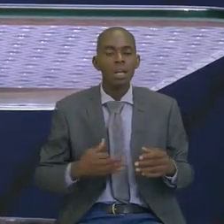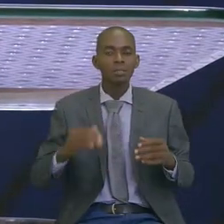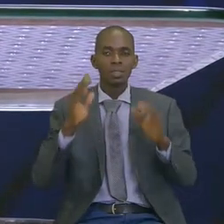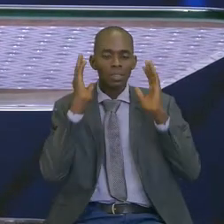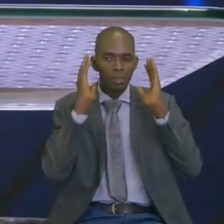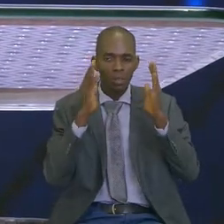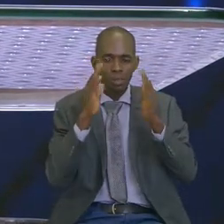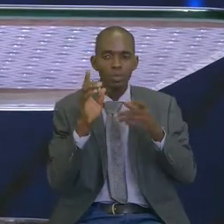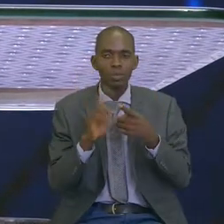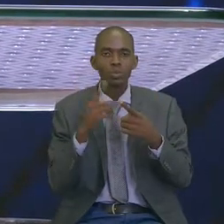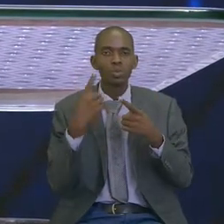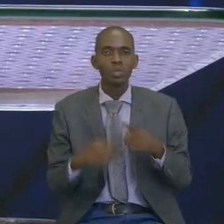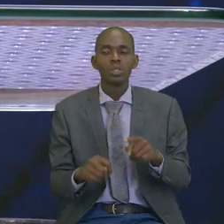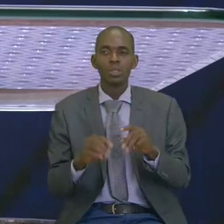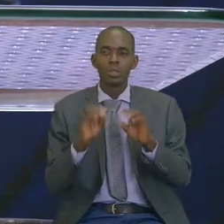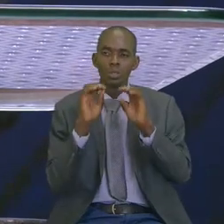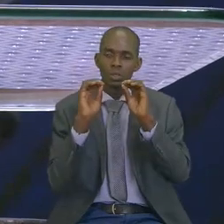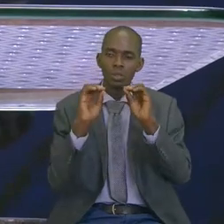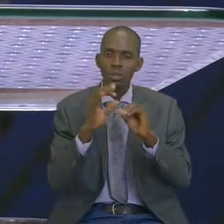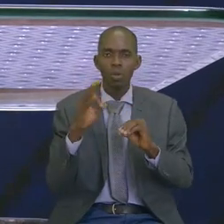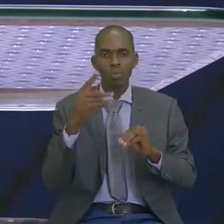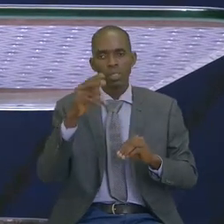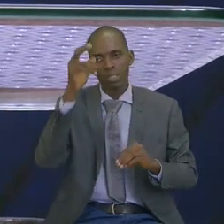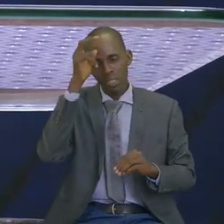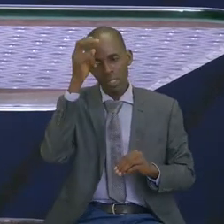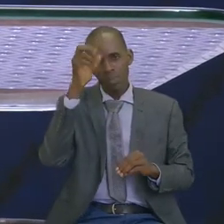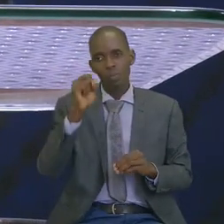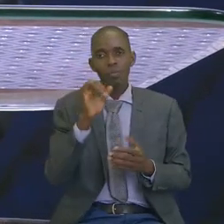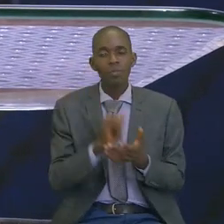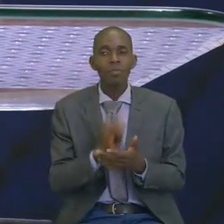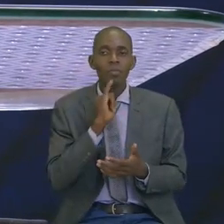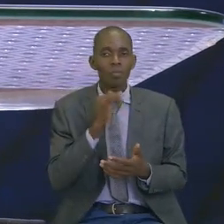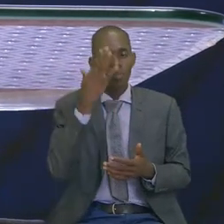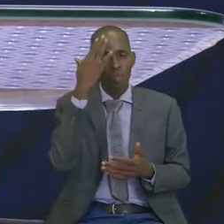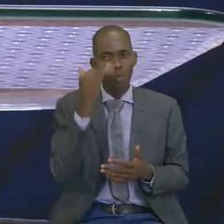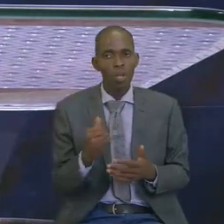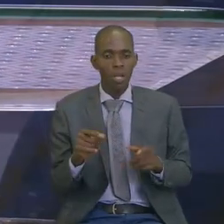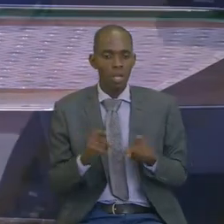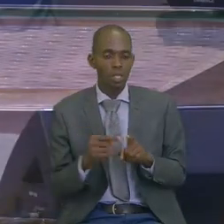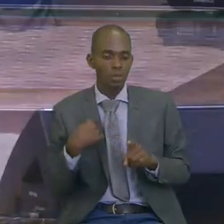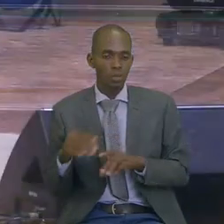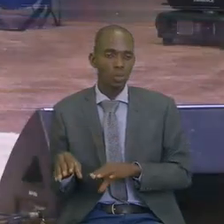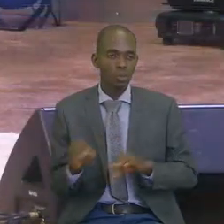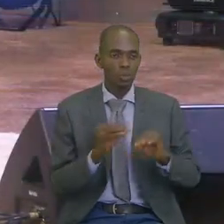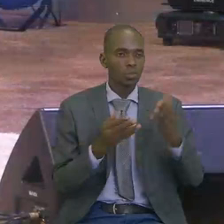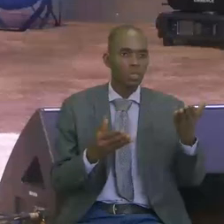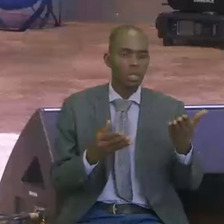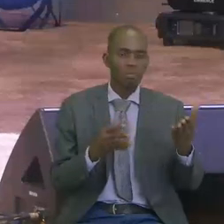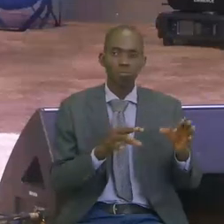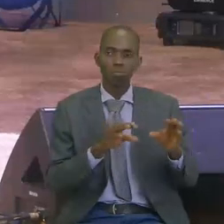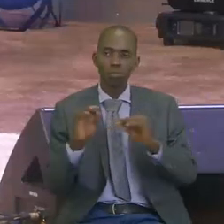of devils. Doctrines of devils. You know what? That's the reason as we we, you know, go from here to there, we go